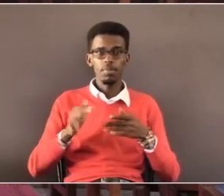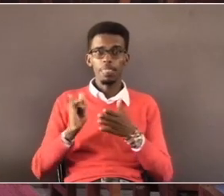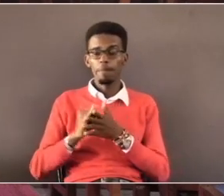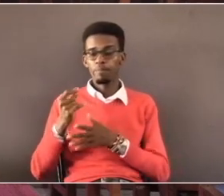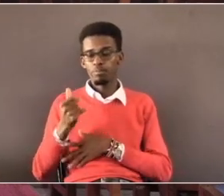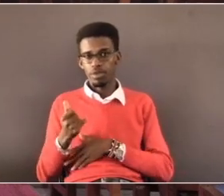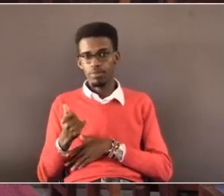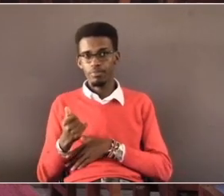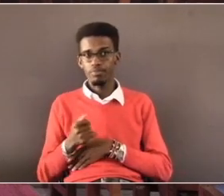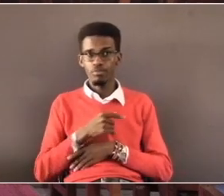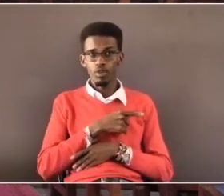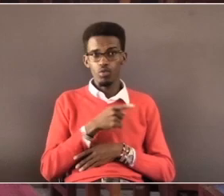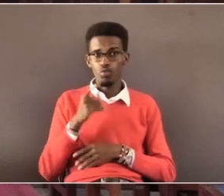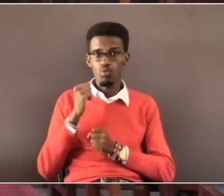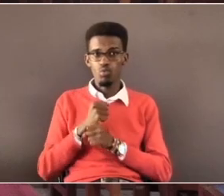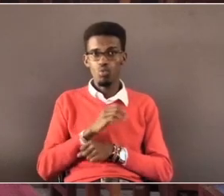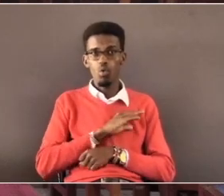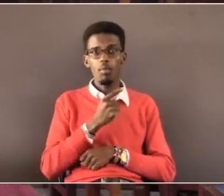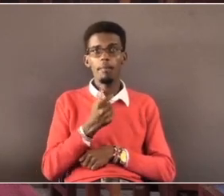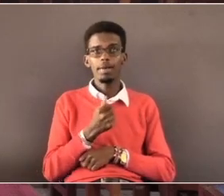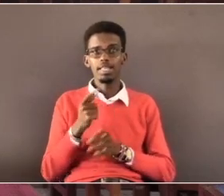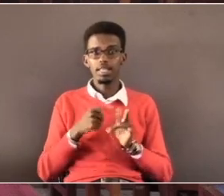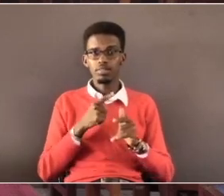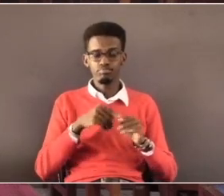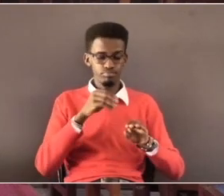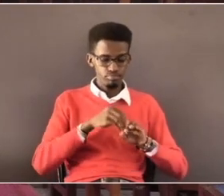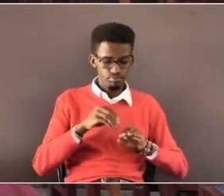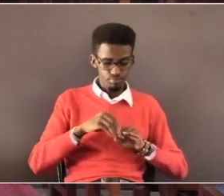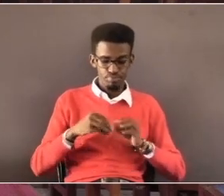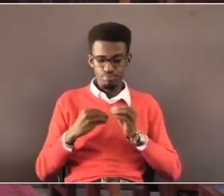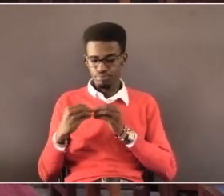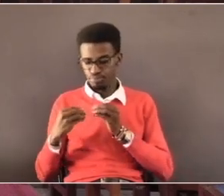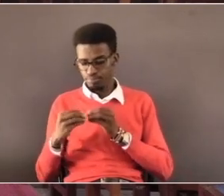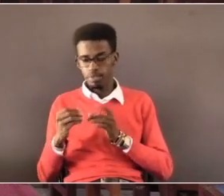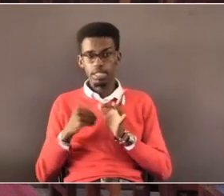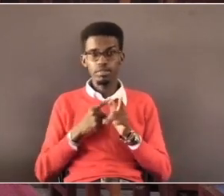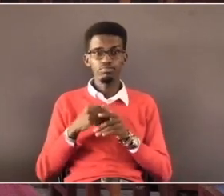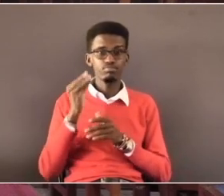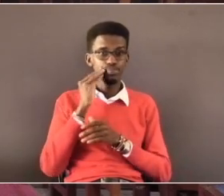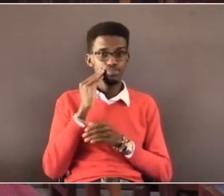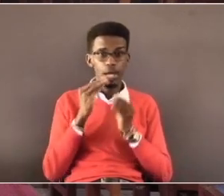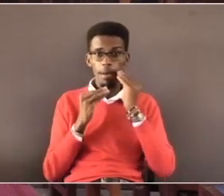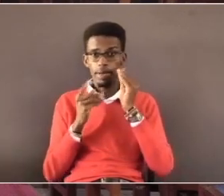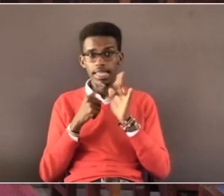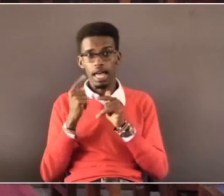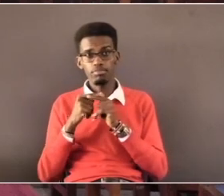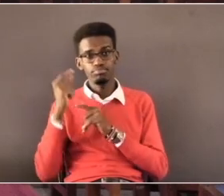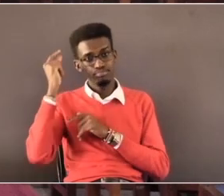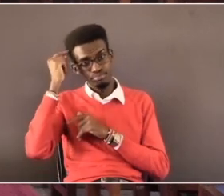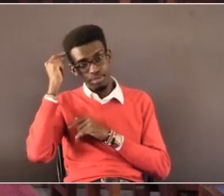pesa. You doing your own manicure and pedicure and your hair and your